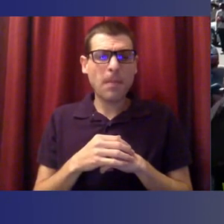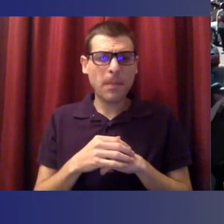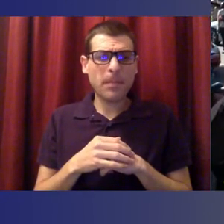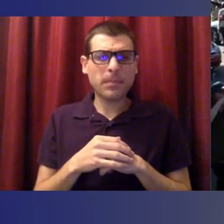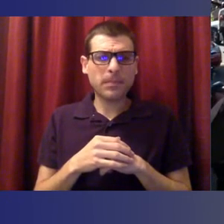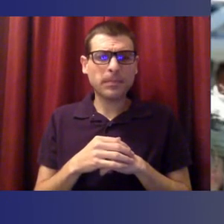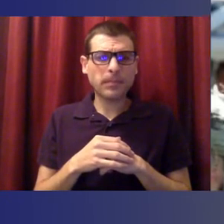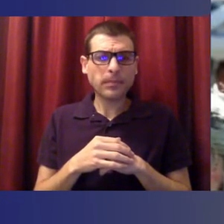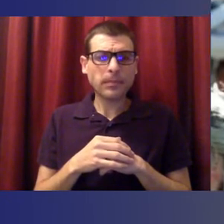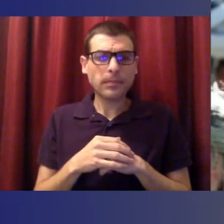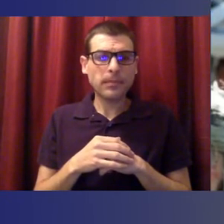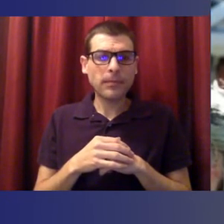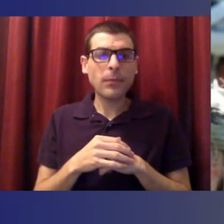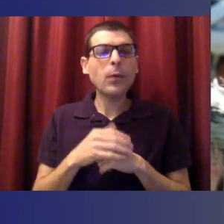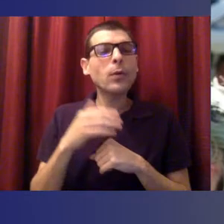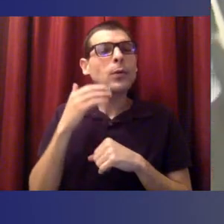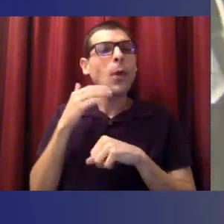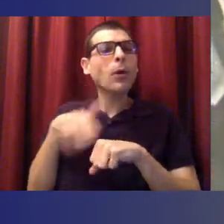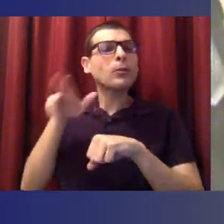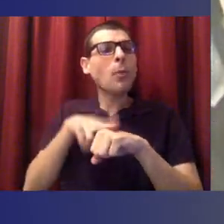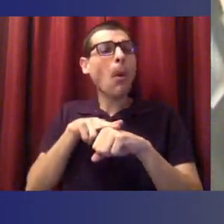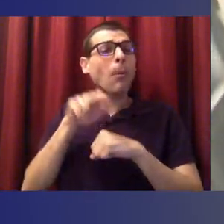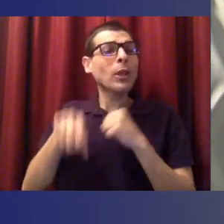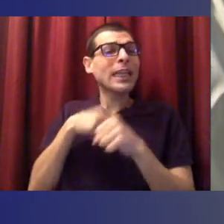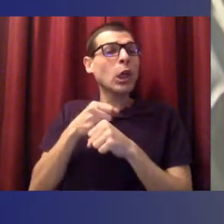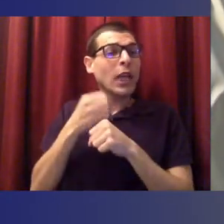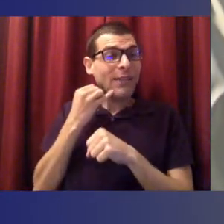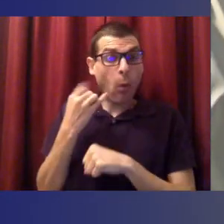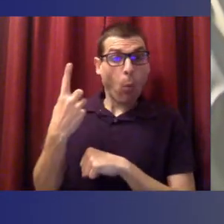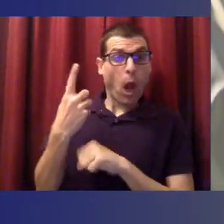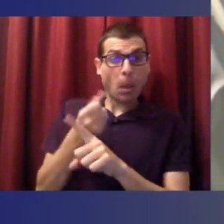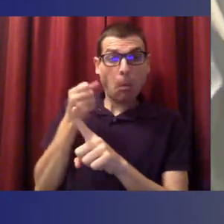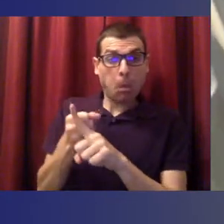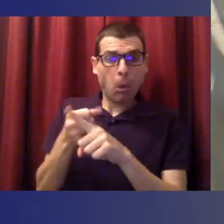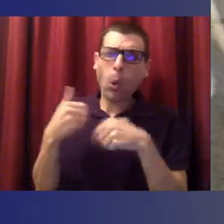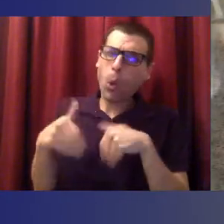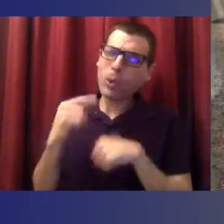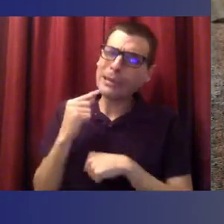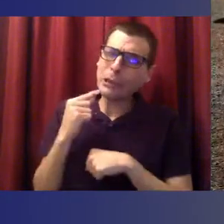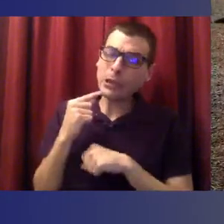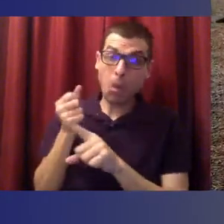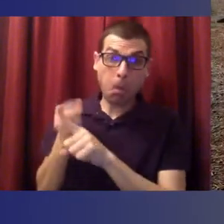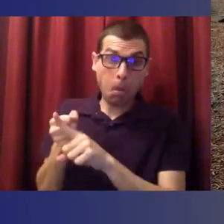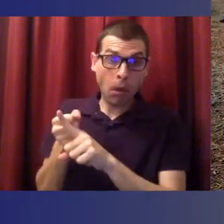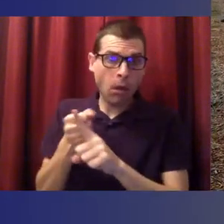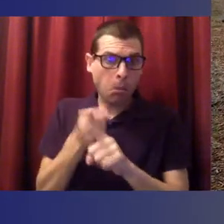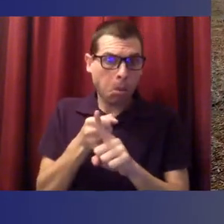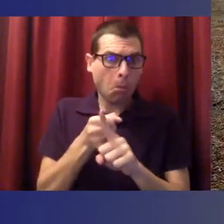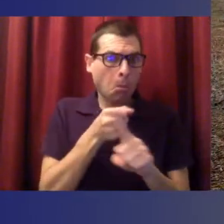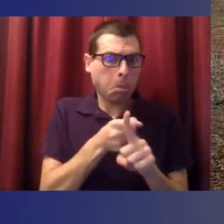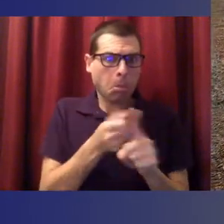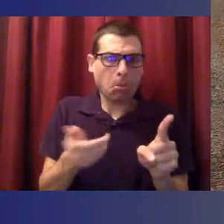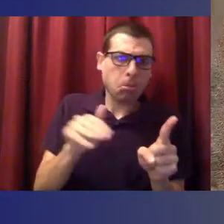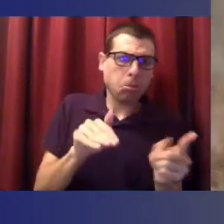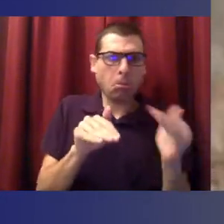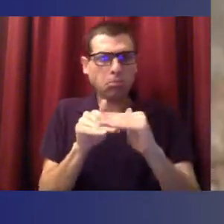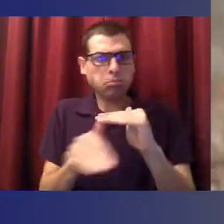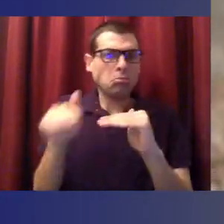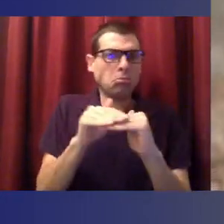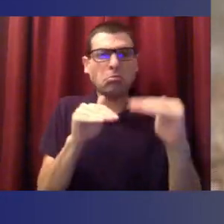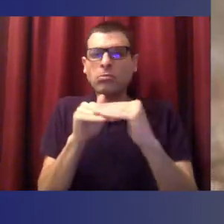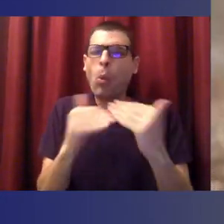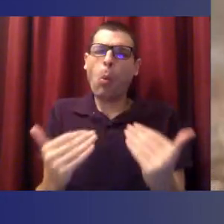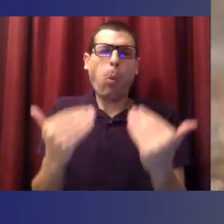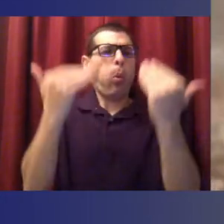In a typical year, any one of these events would have been daunting. Together, they have been traumatic, overwhelming,